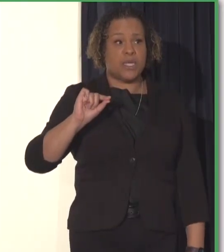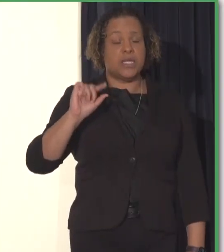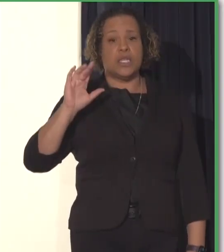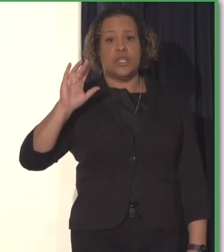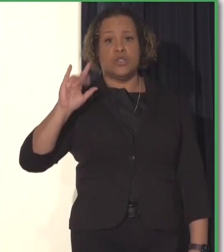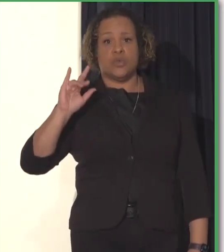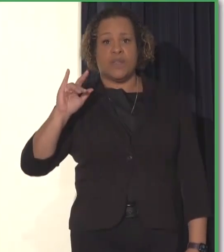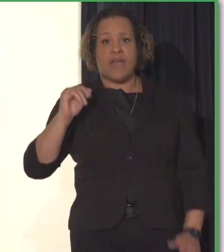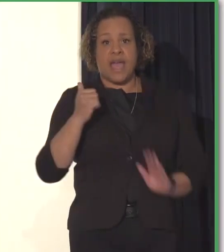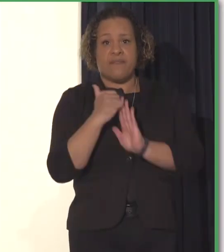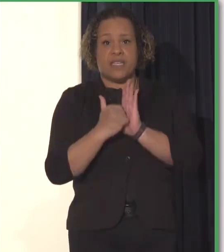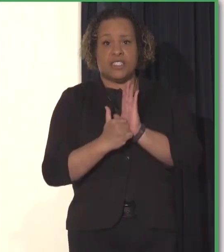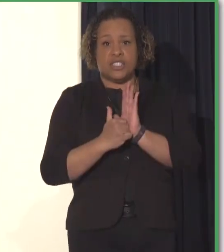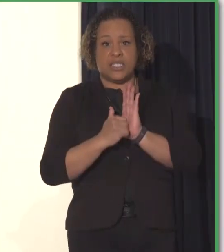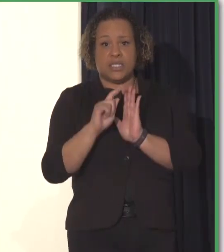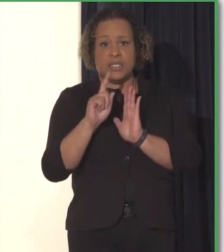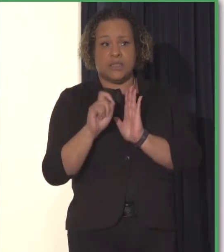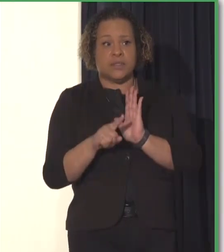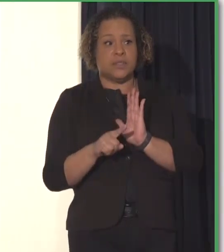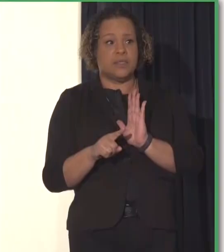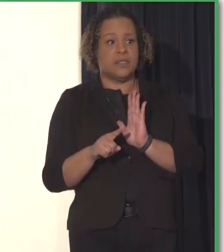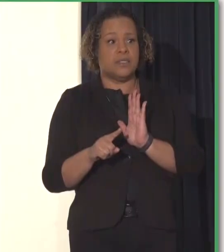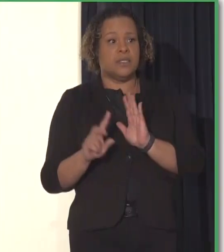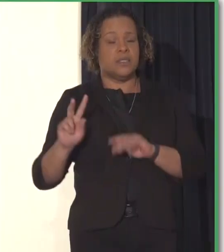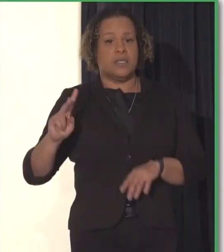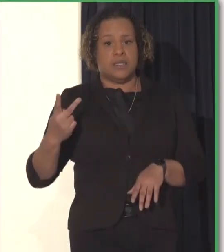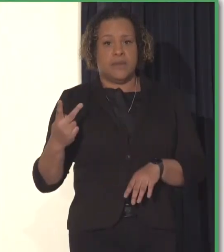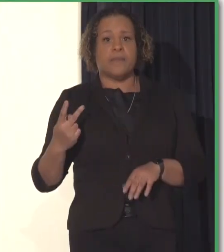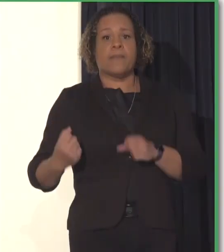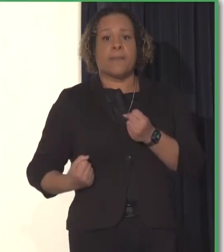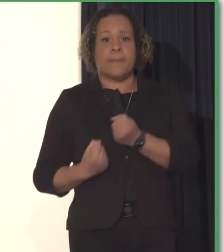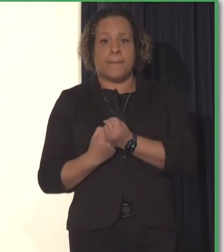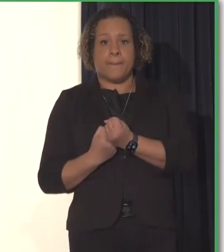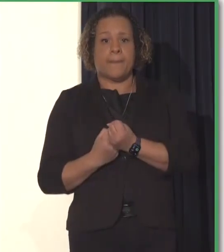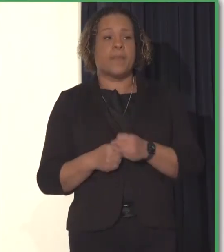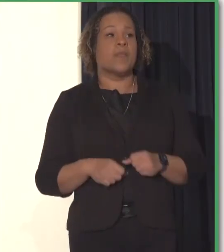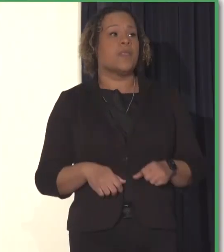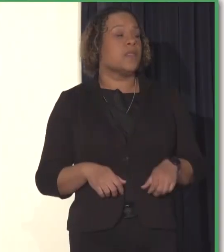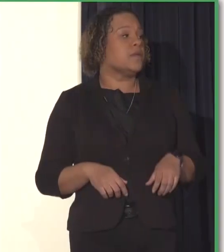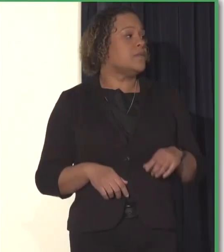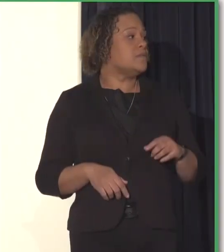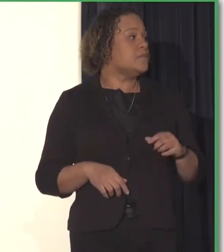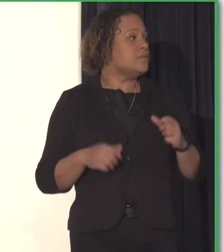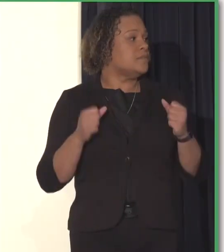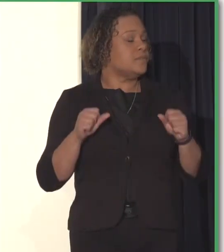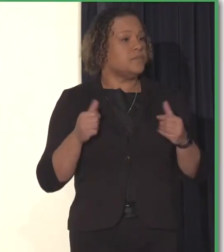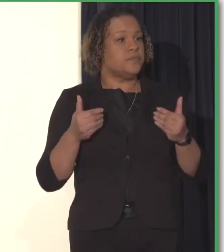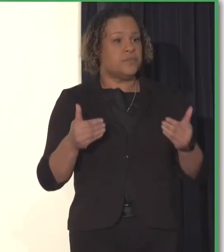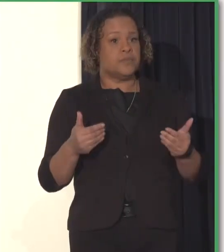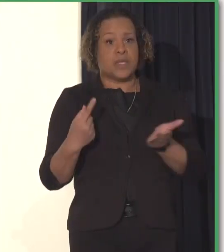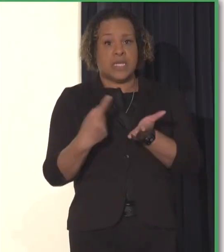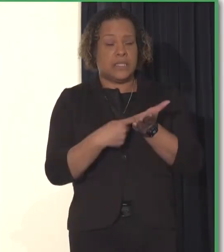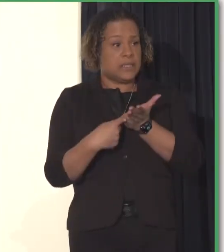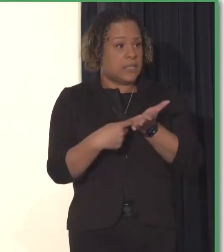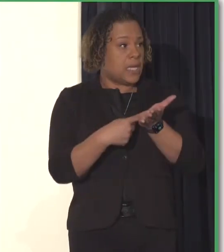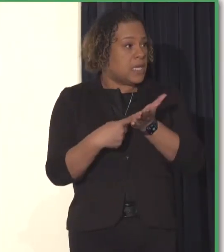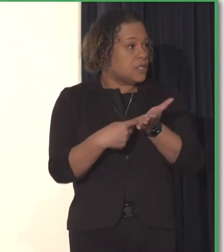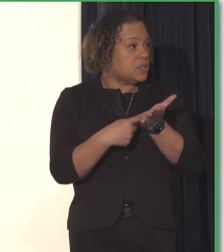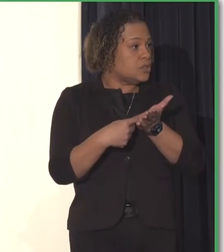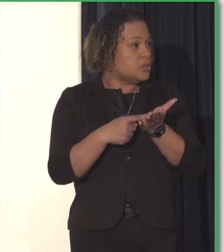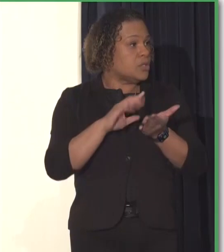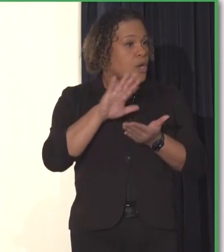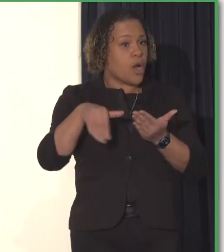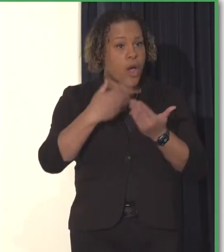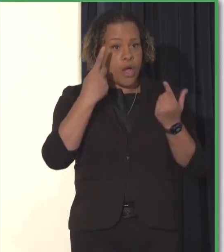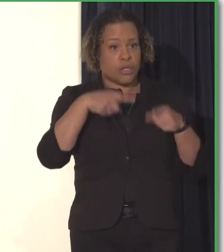2025 agenda. So moved. Moved by Commissioner DeWalsh, supported by Commissioner Banks. Any discussion? All in favor say